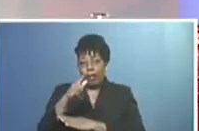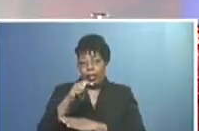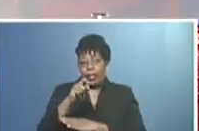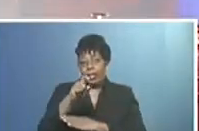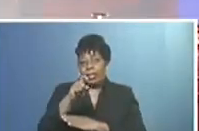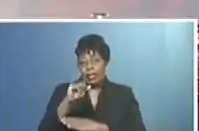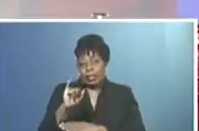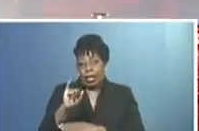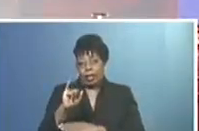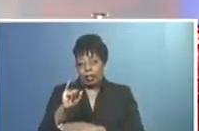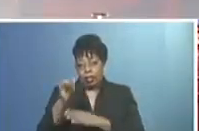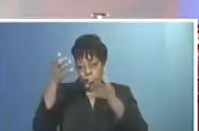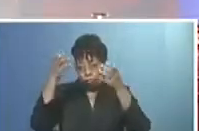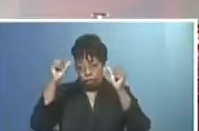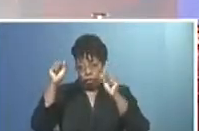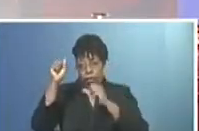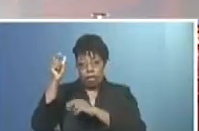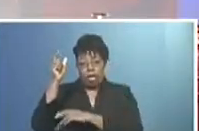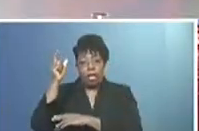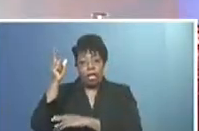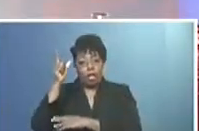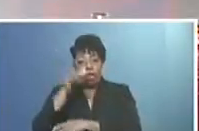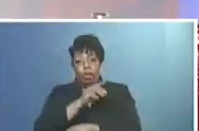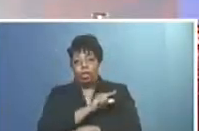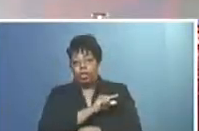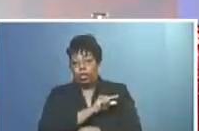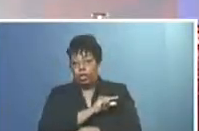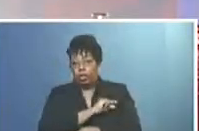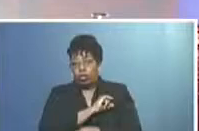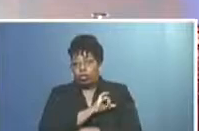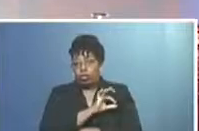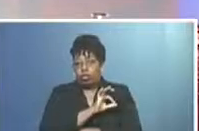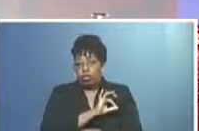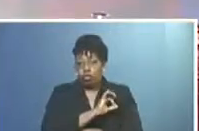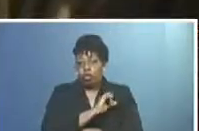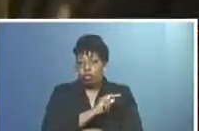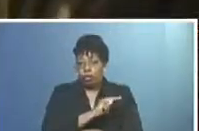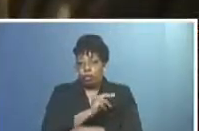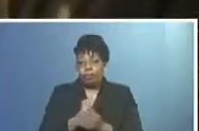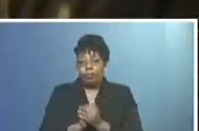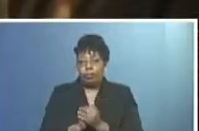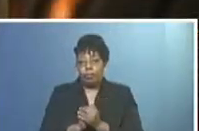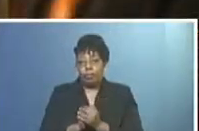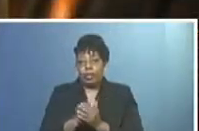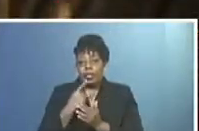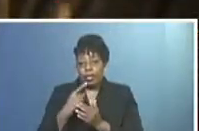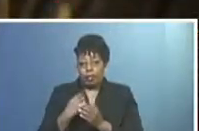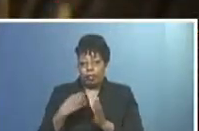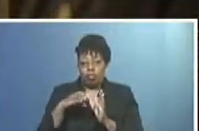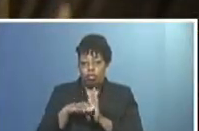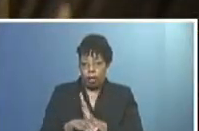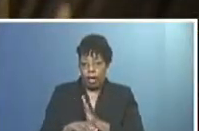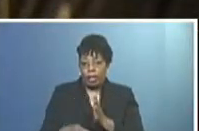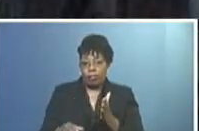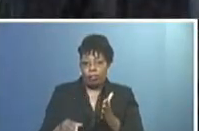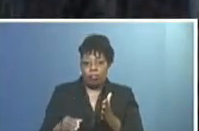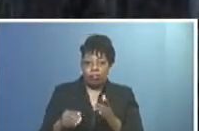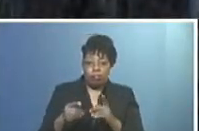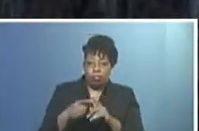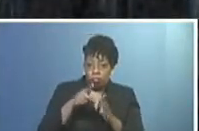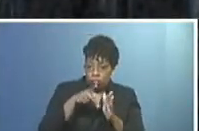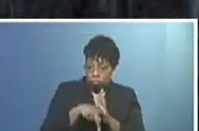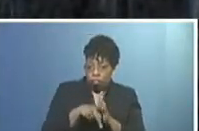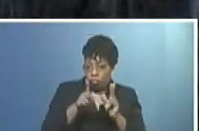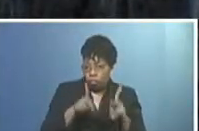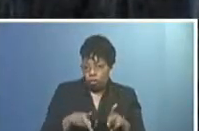union president Leon Griffin. Here's Keishla Adderley. Police say crimes against the person are up 19% this